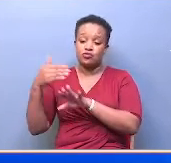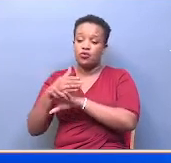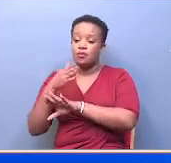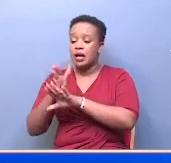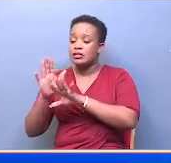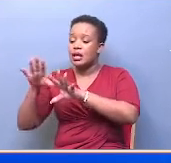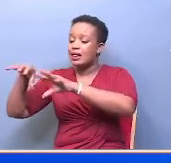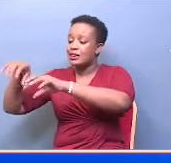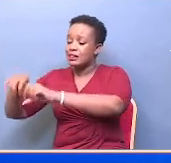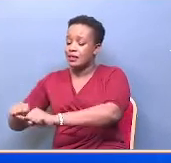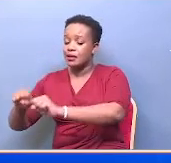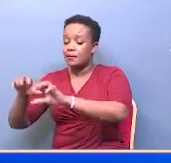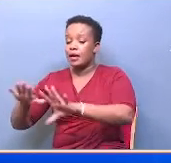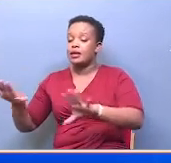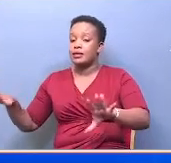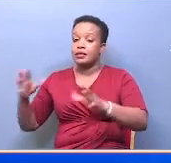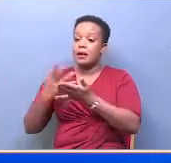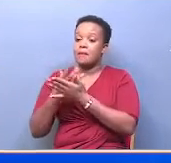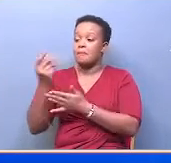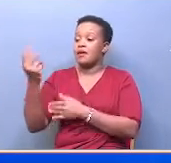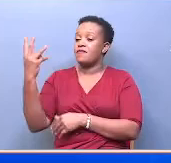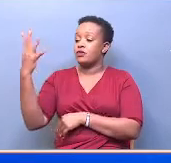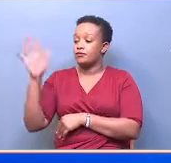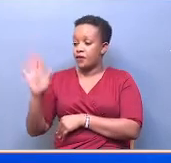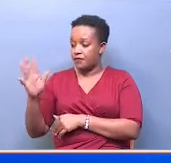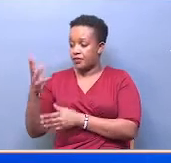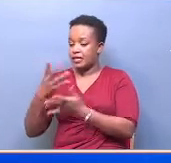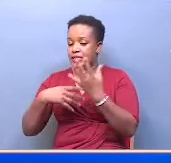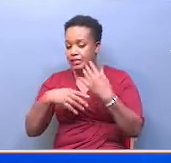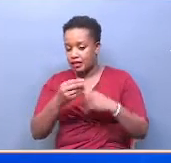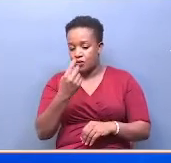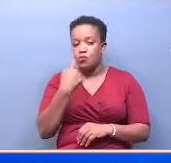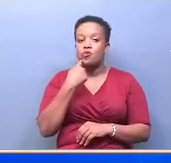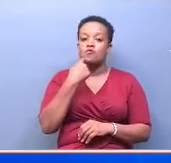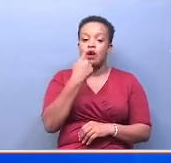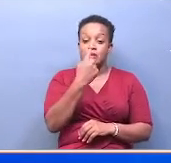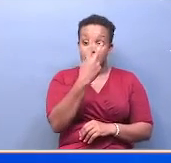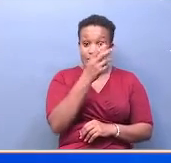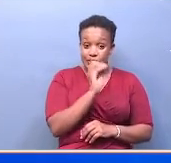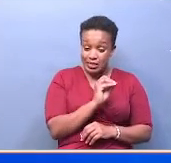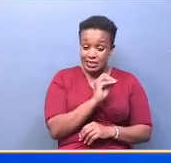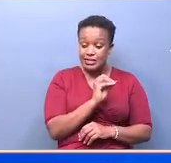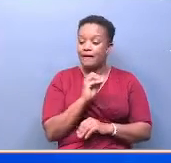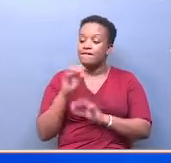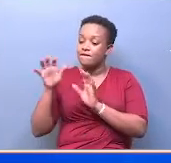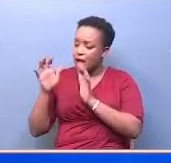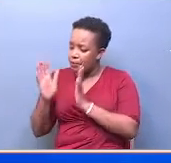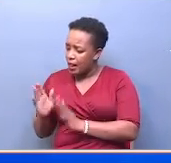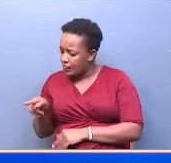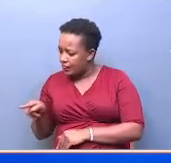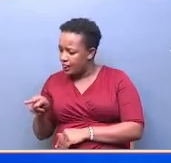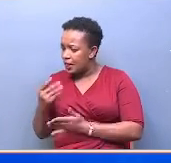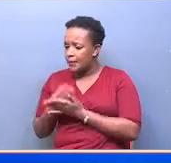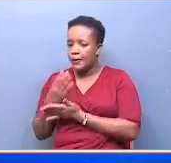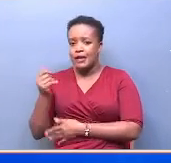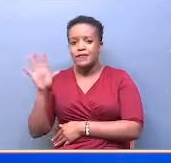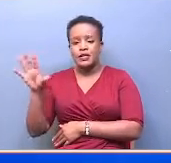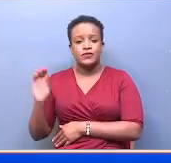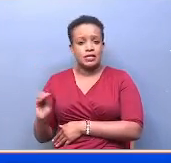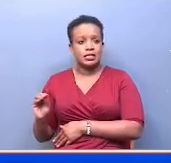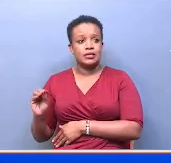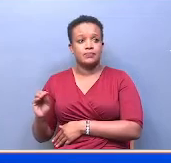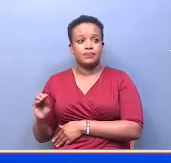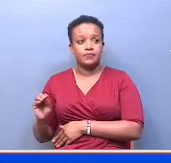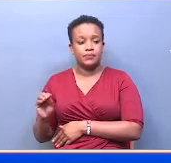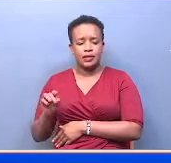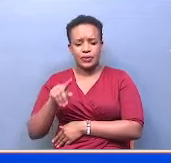soko, wananunua 45, wanaenda wanauza 120. Ilhali mkulima amenunua kilo ya chakula 50 shillings. What price would